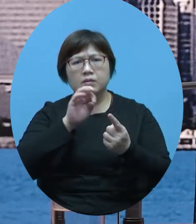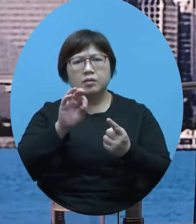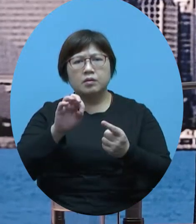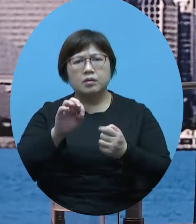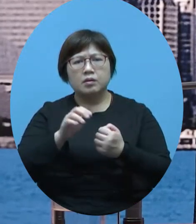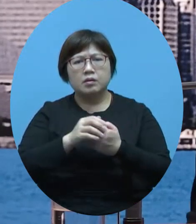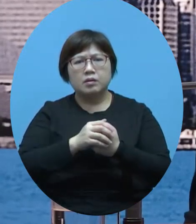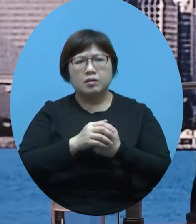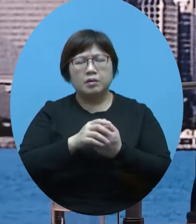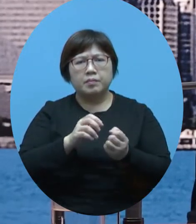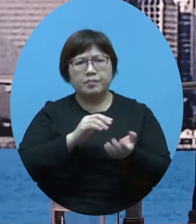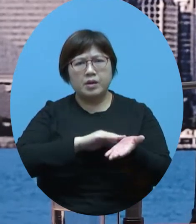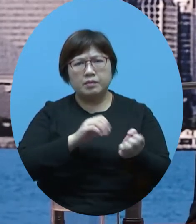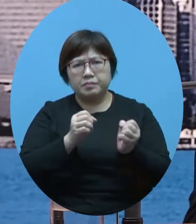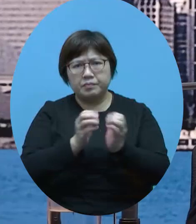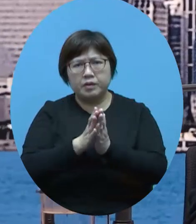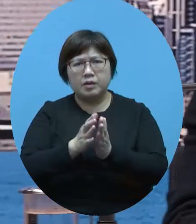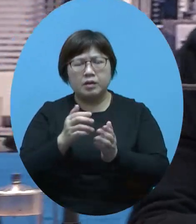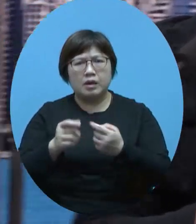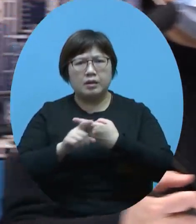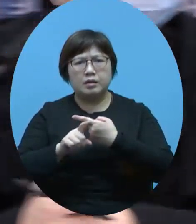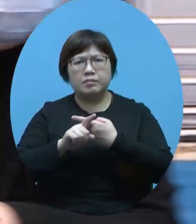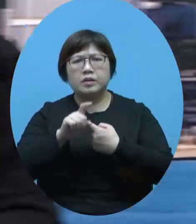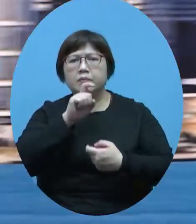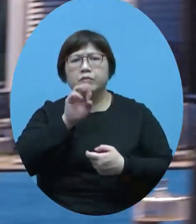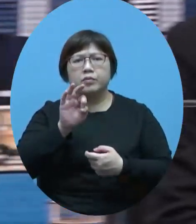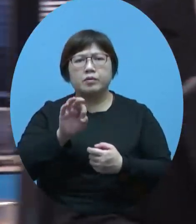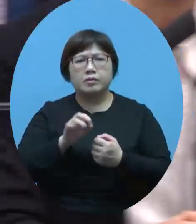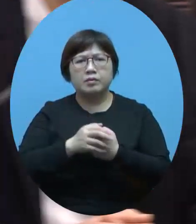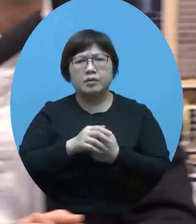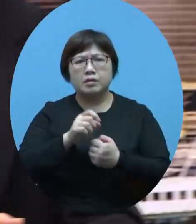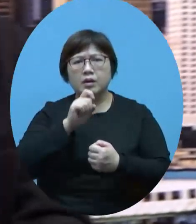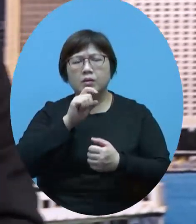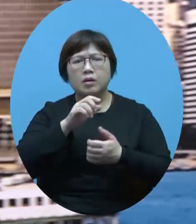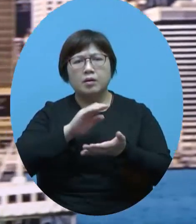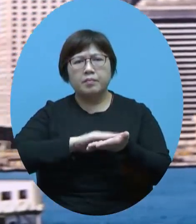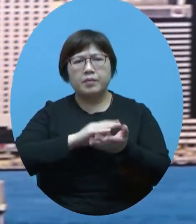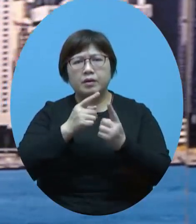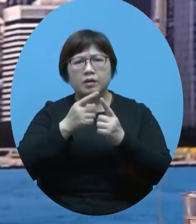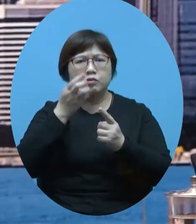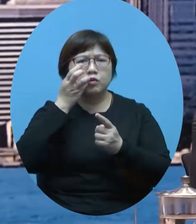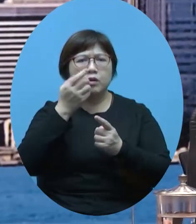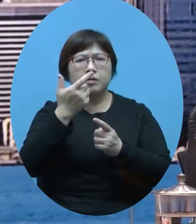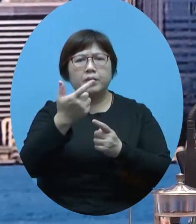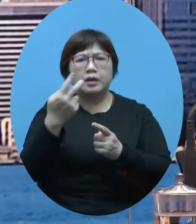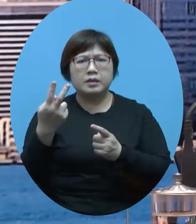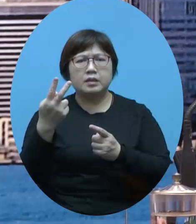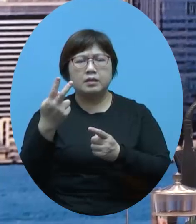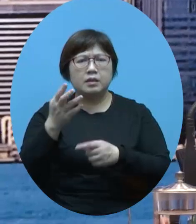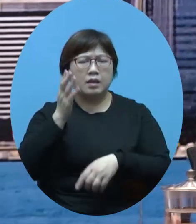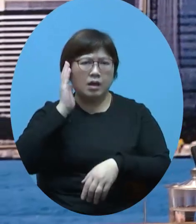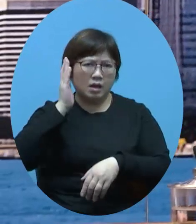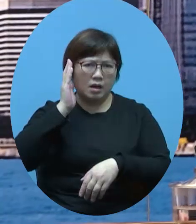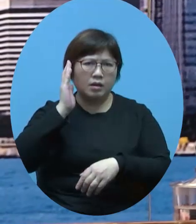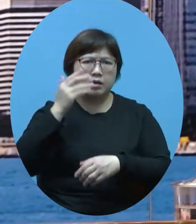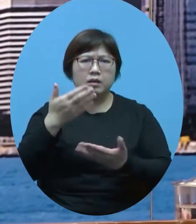So that was a patient's age 82 man died this morning